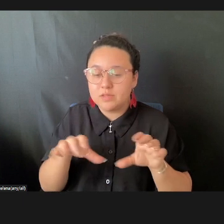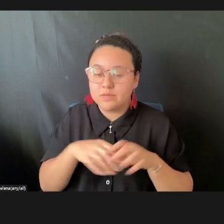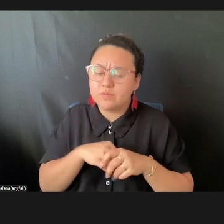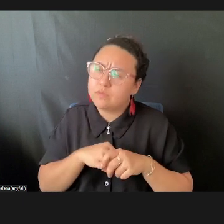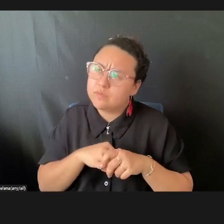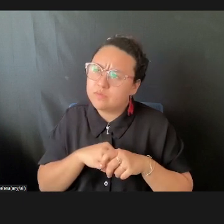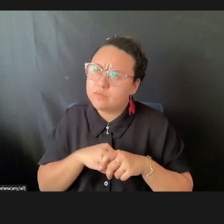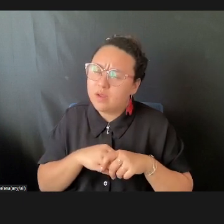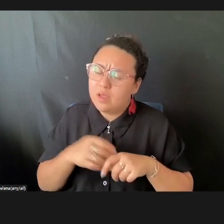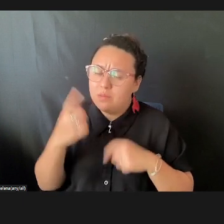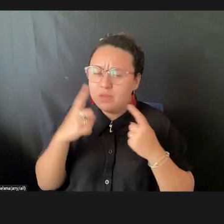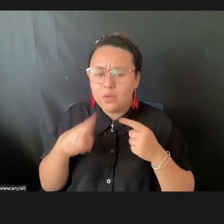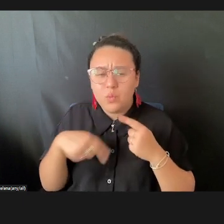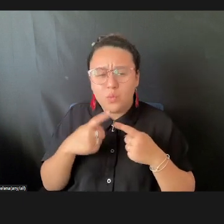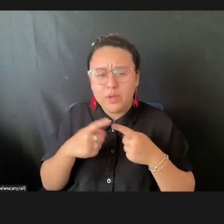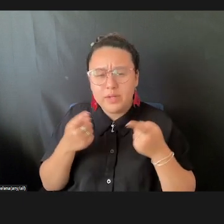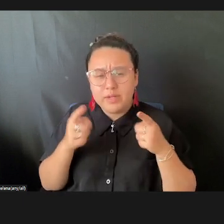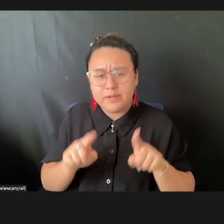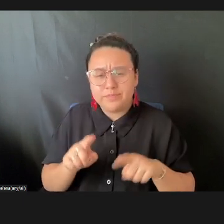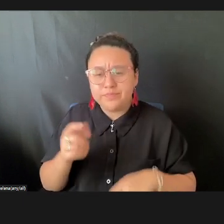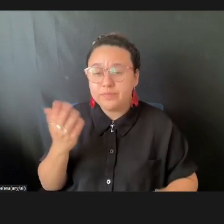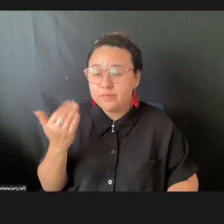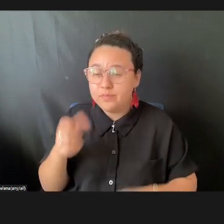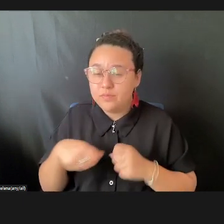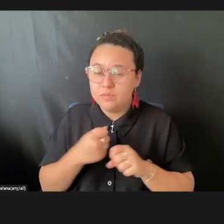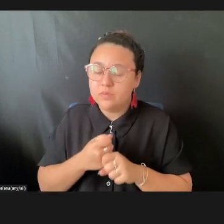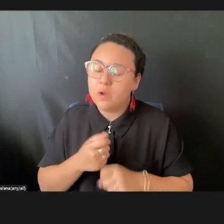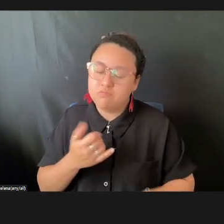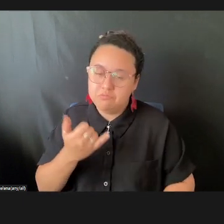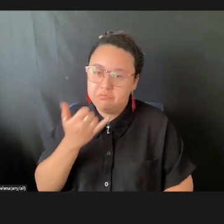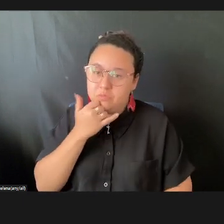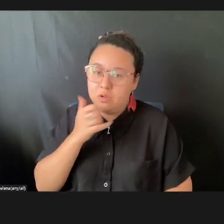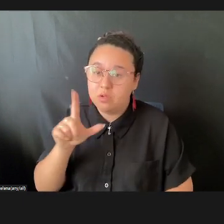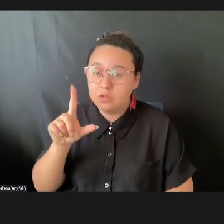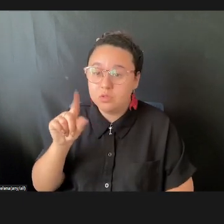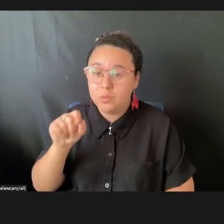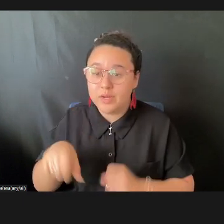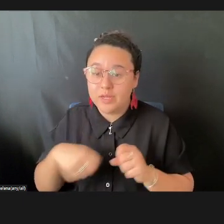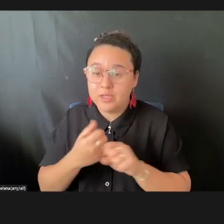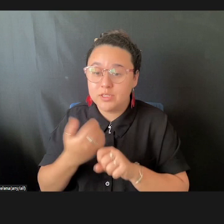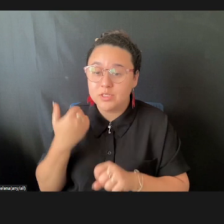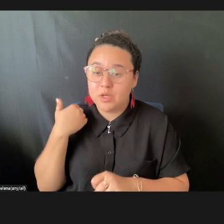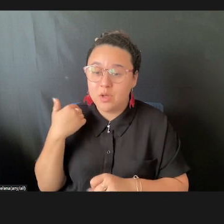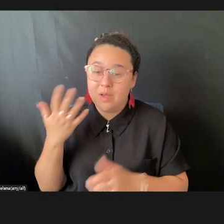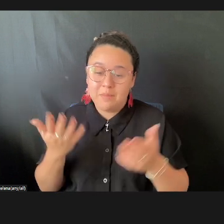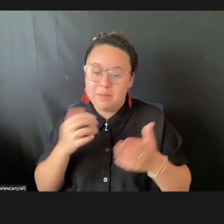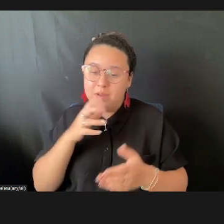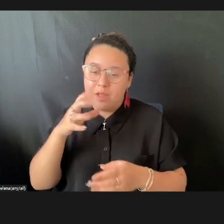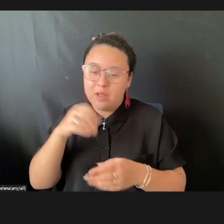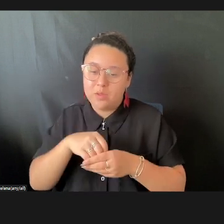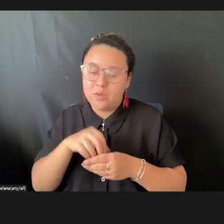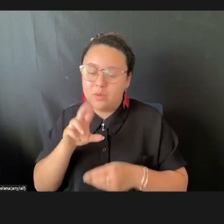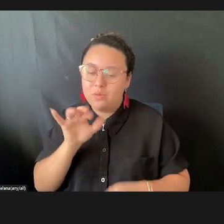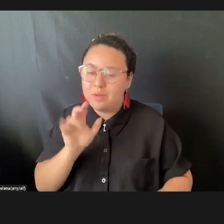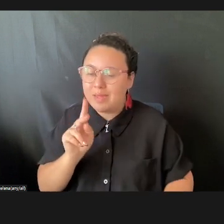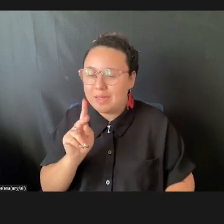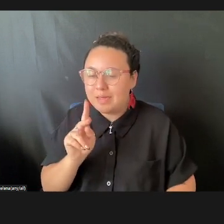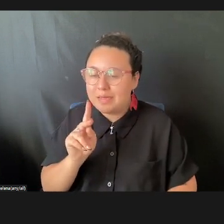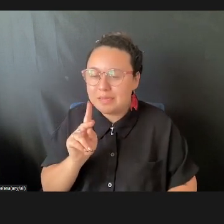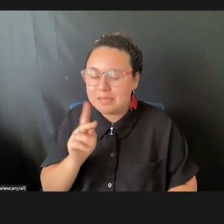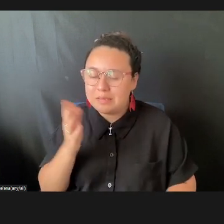Maybe about 15 years ago, well, 20 years ago. And it may not include Rick. It may